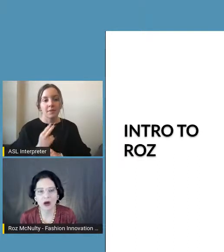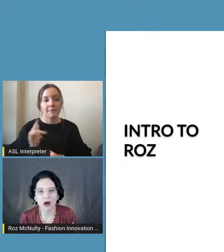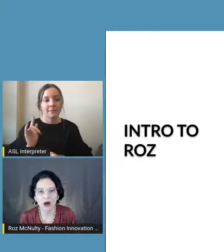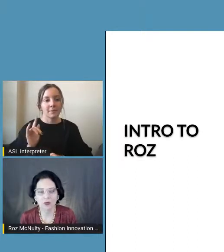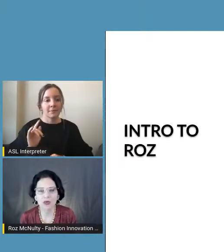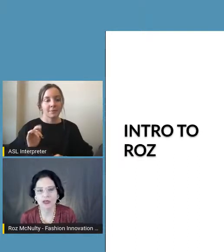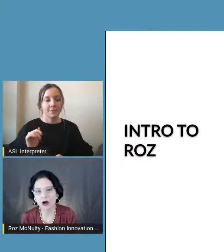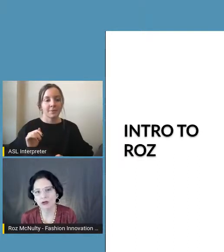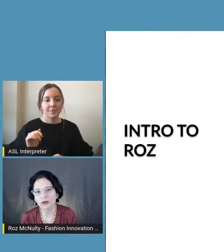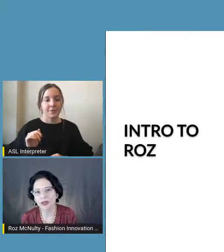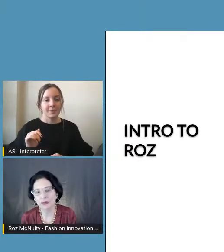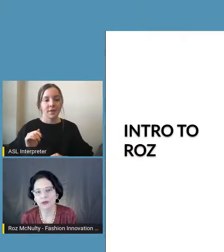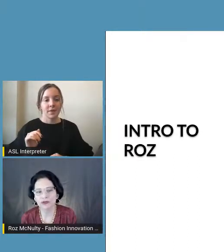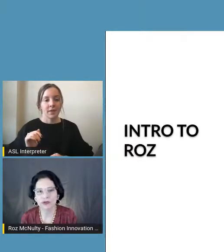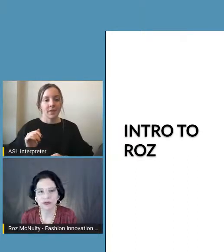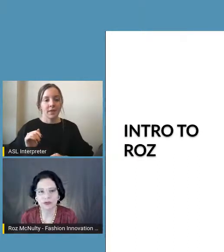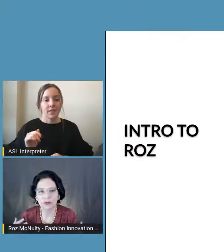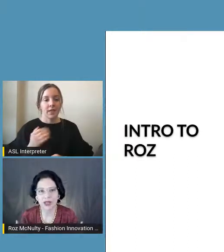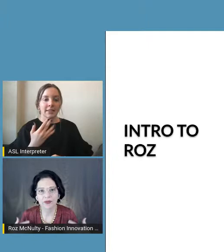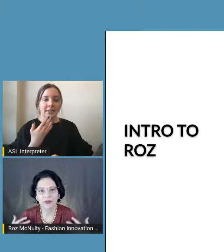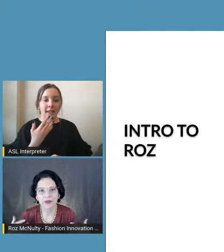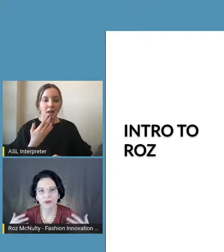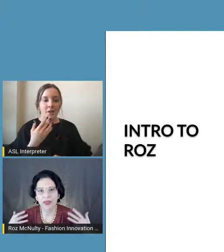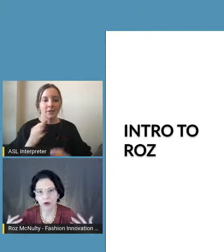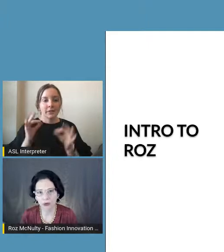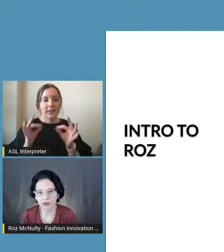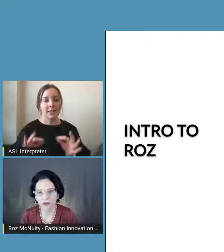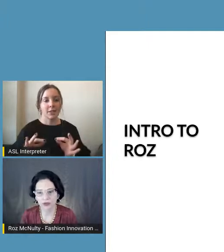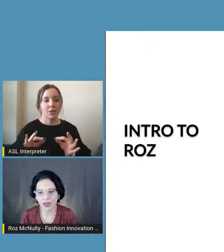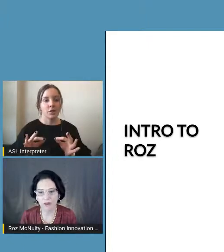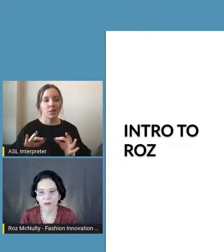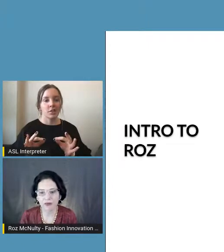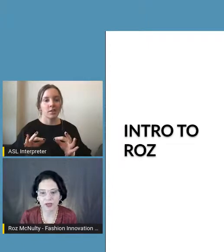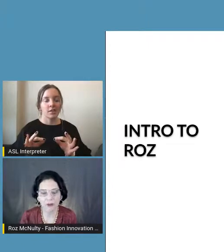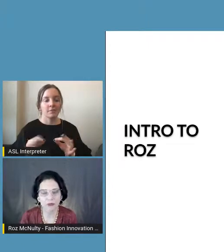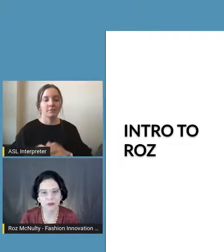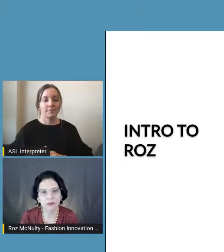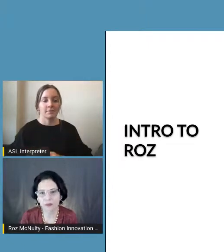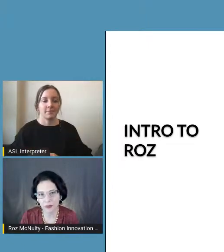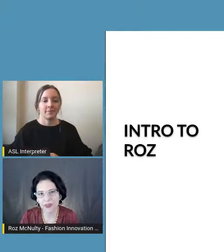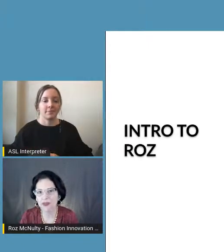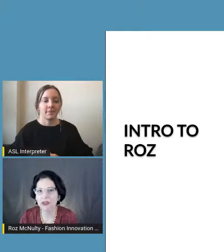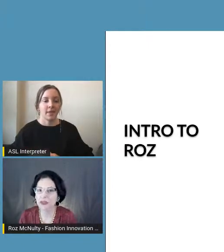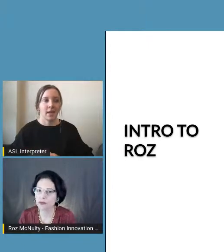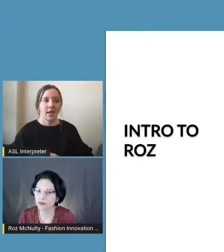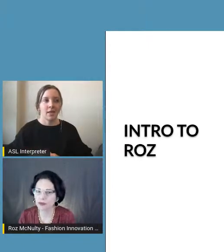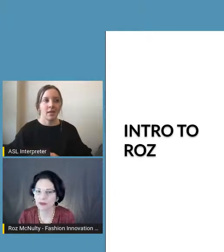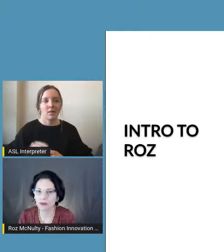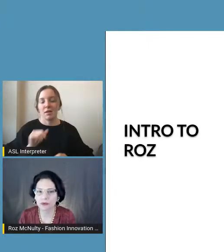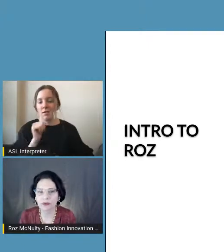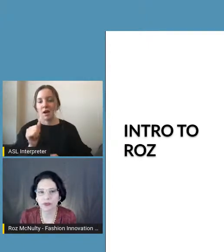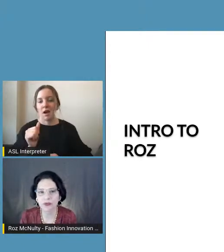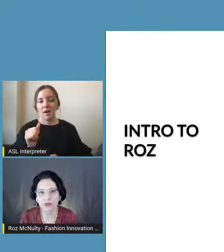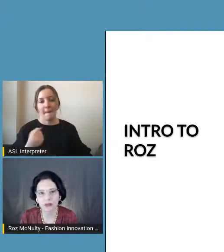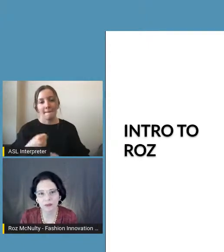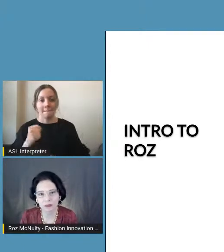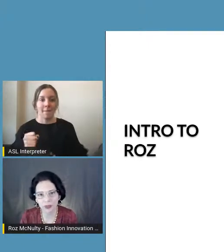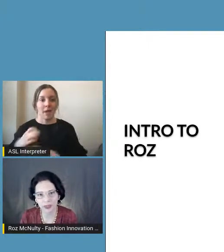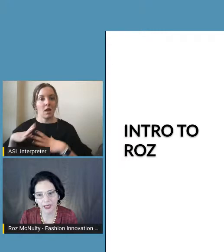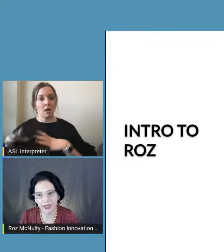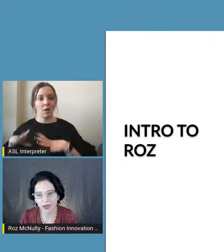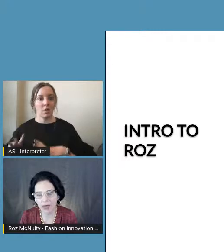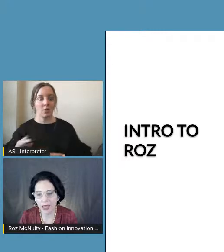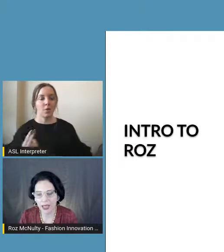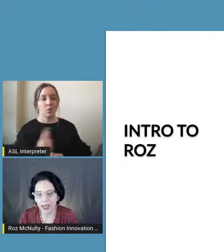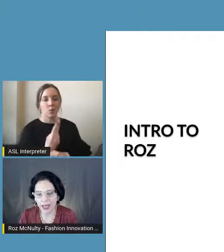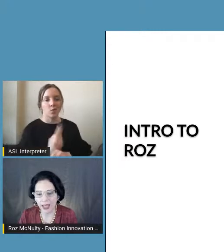decision on what collar they would choose rather than make a whole bunch of samples up. So basically a very similar thing to what I'm